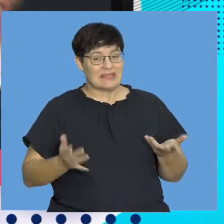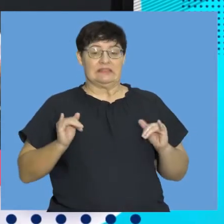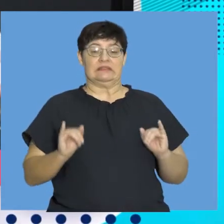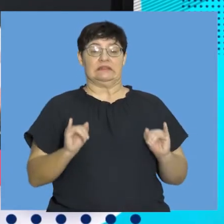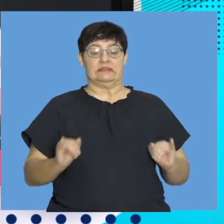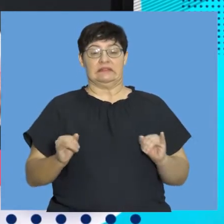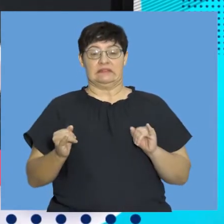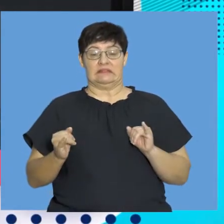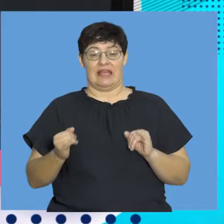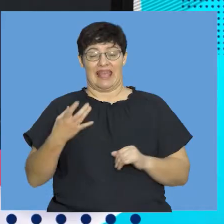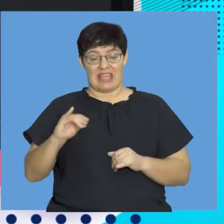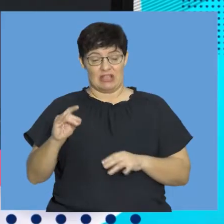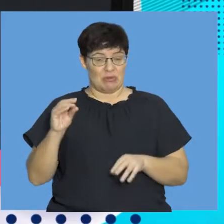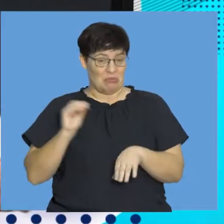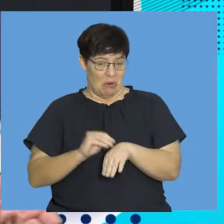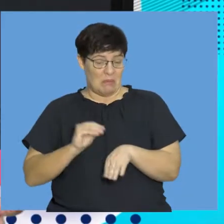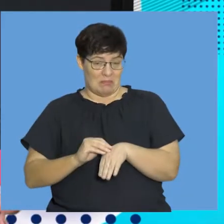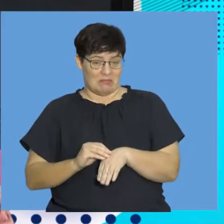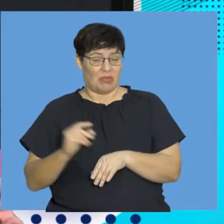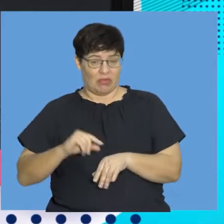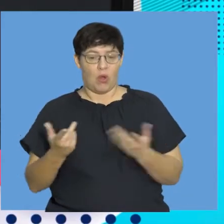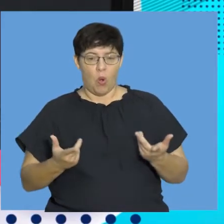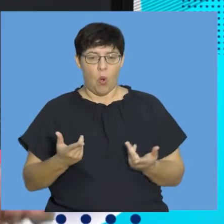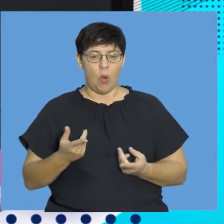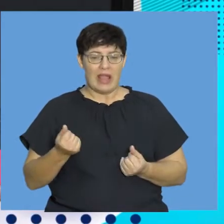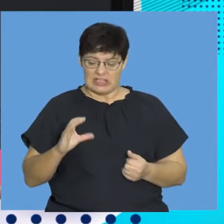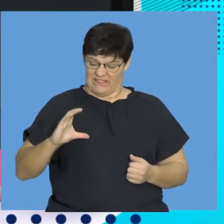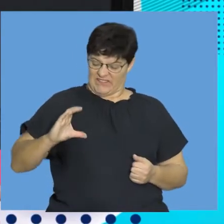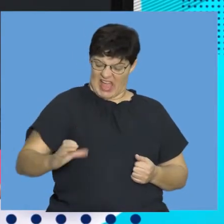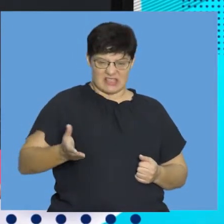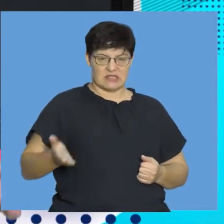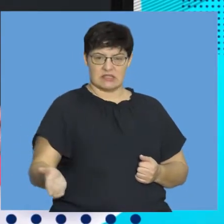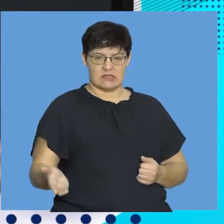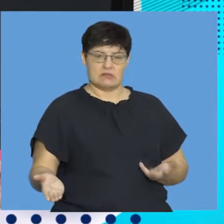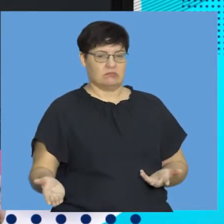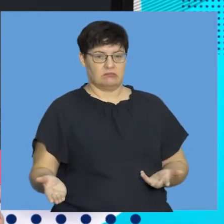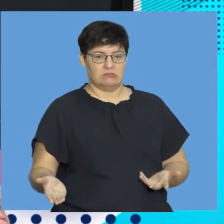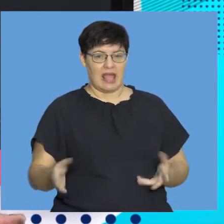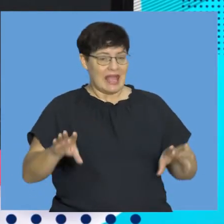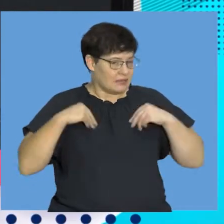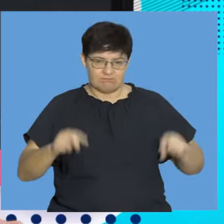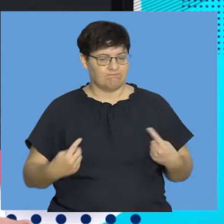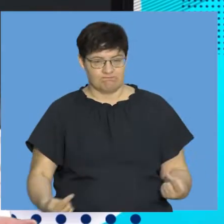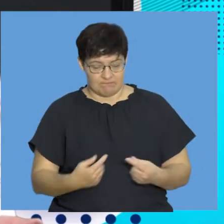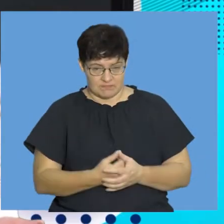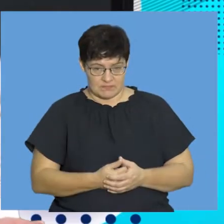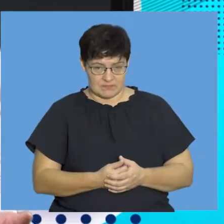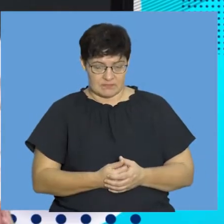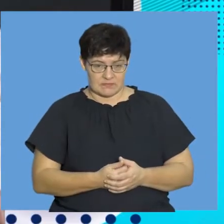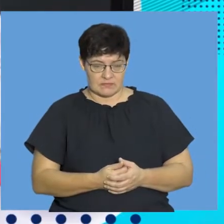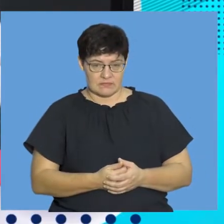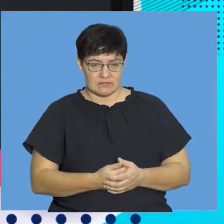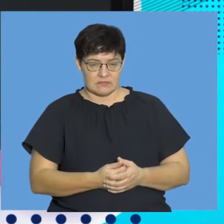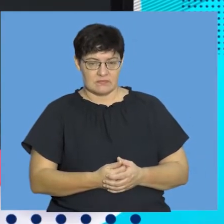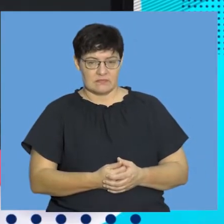a critical shortage of cash or we're sitting with massive surpluses. That is also not acceptable, right?